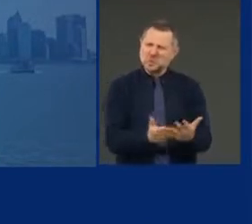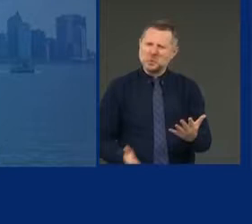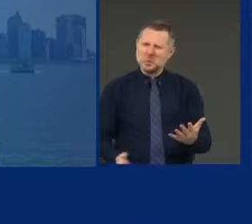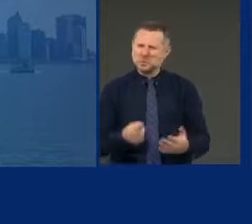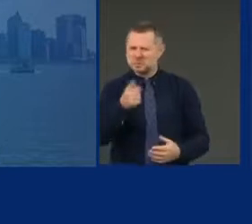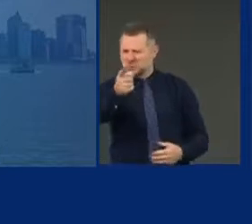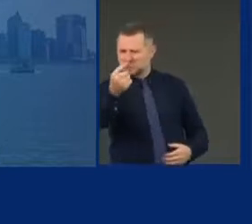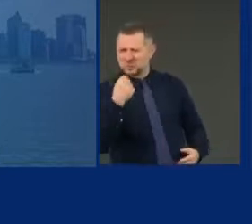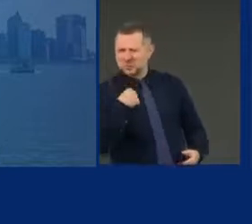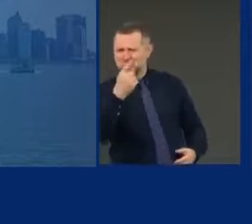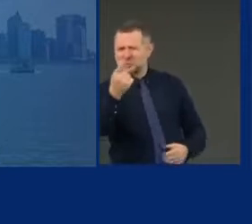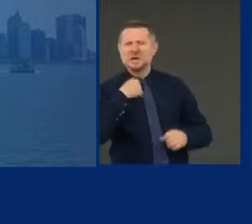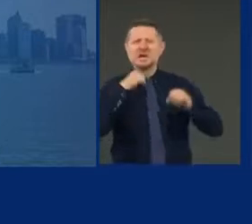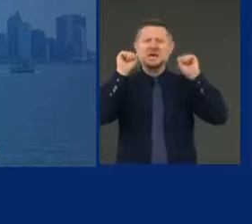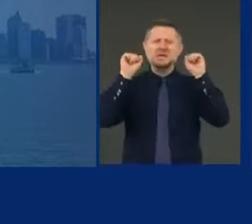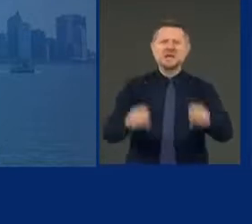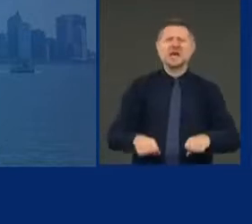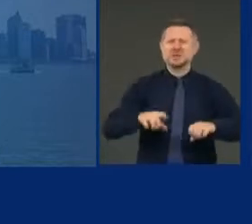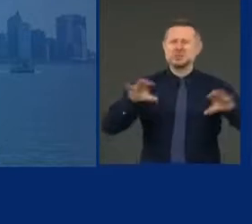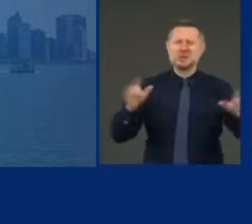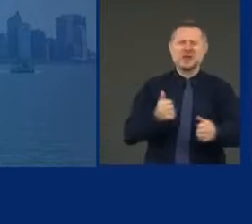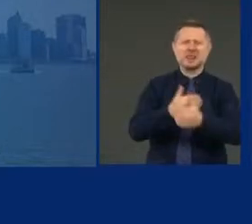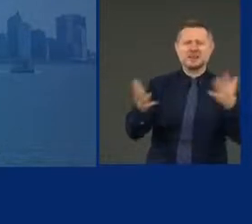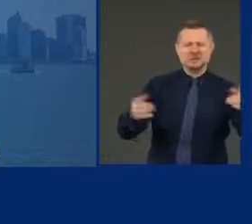anything with that strength.